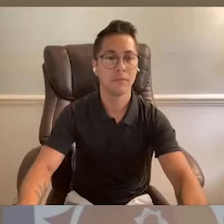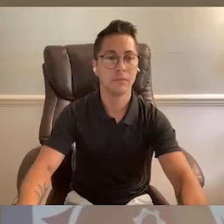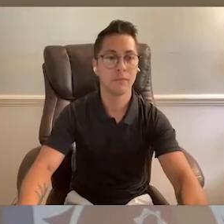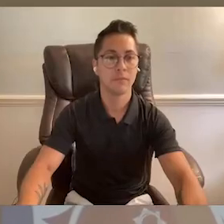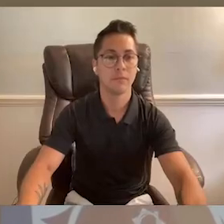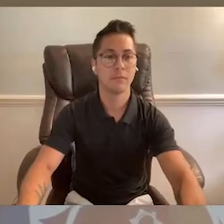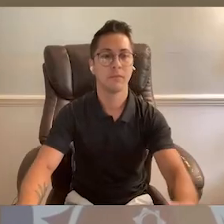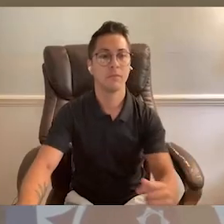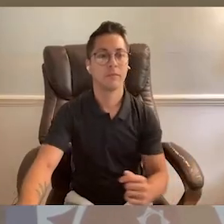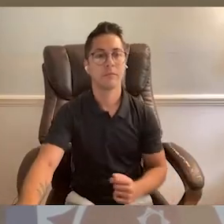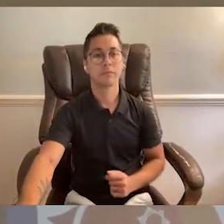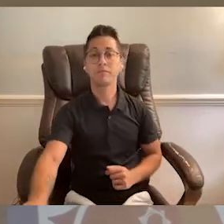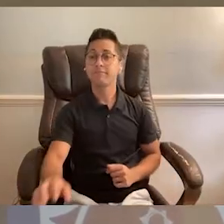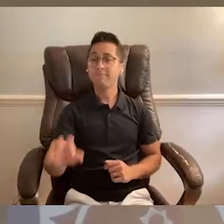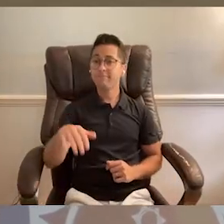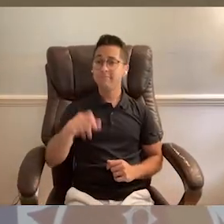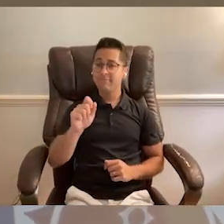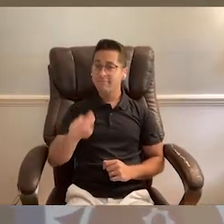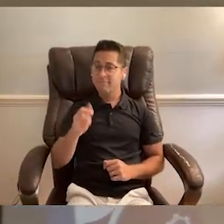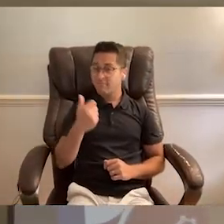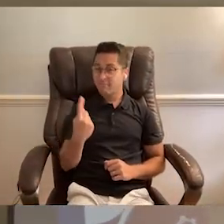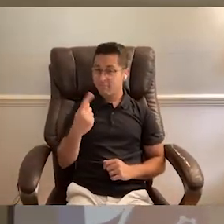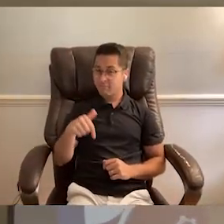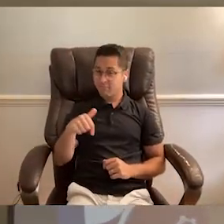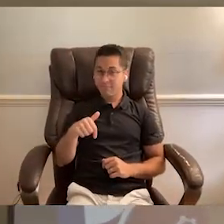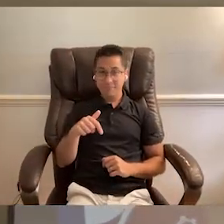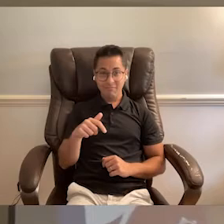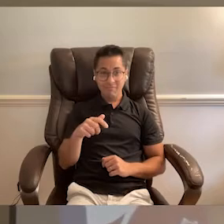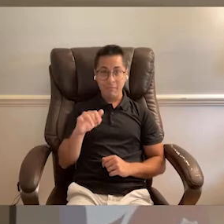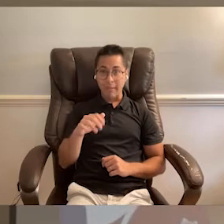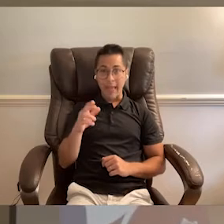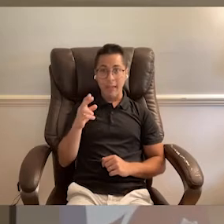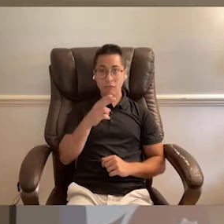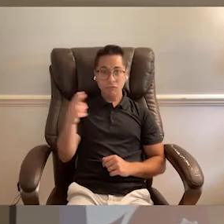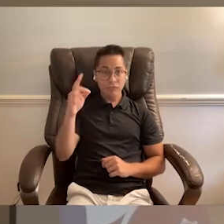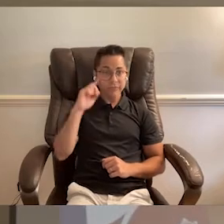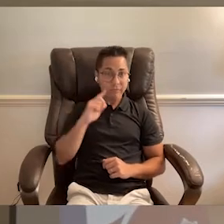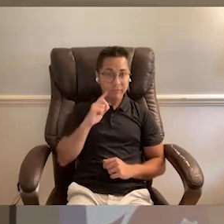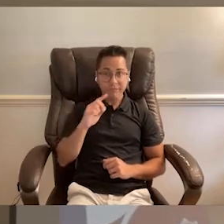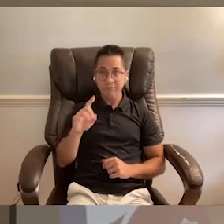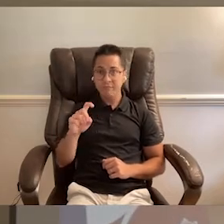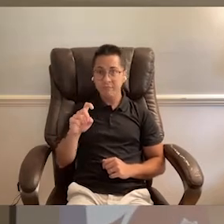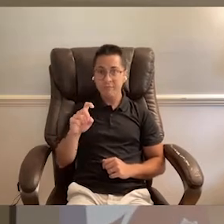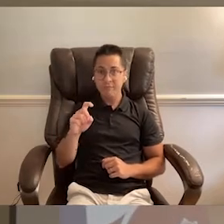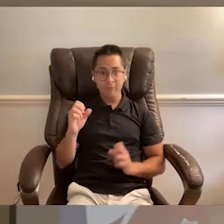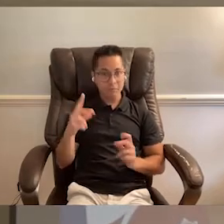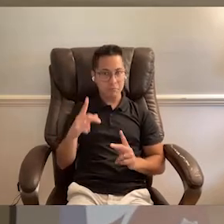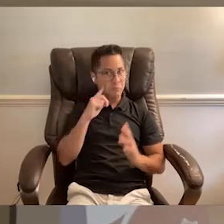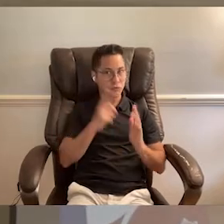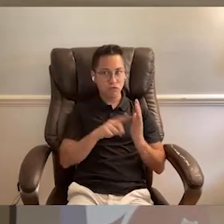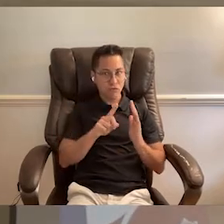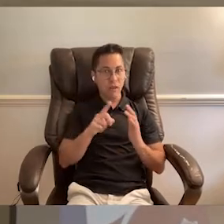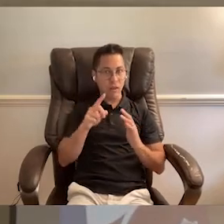So is there anybody in here that is hearing impaired? Okay, just checking, otherwise I'd have to find